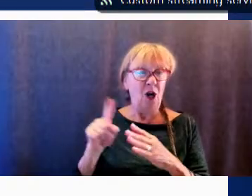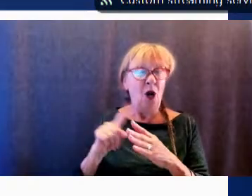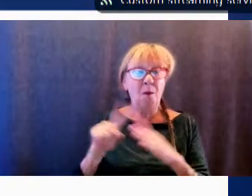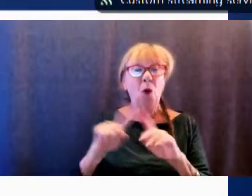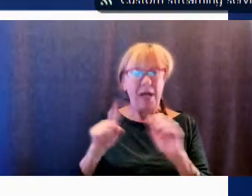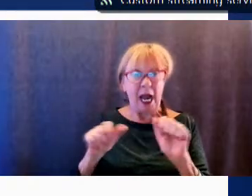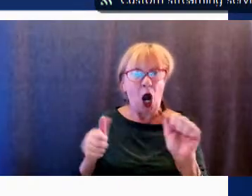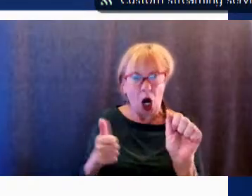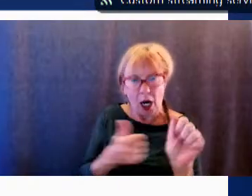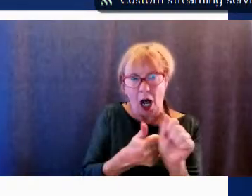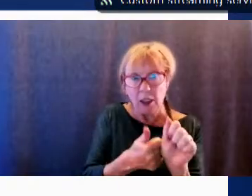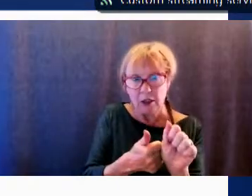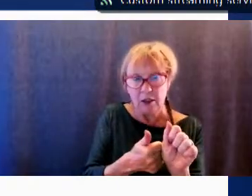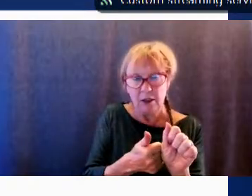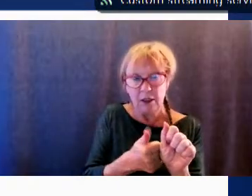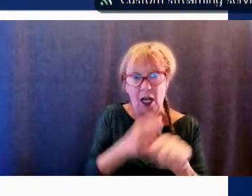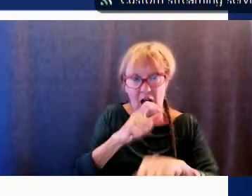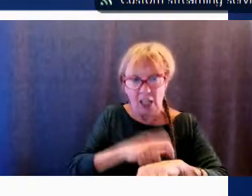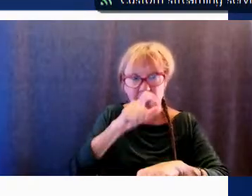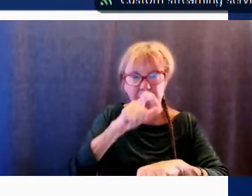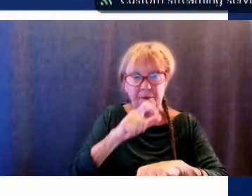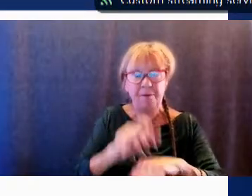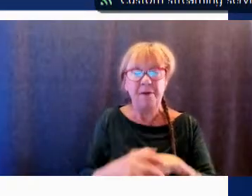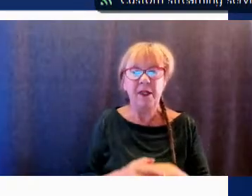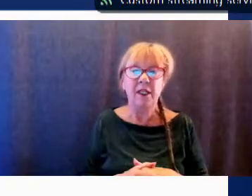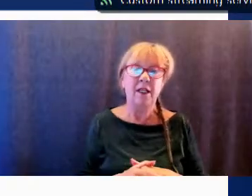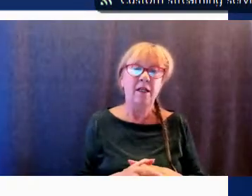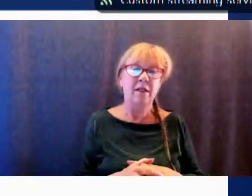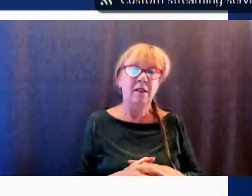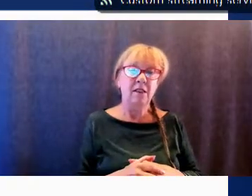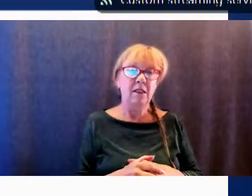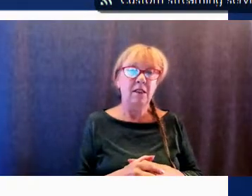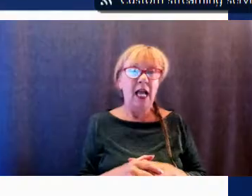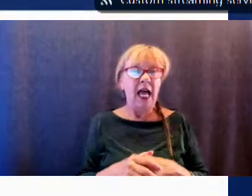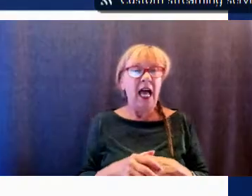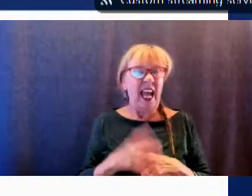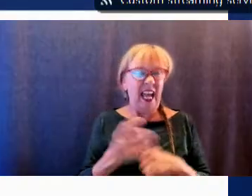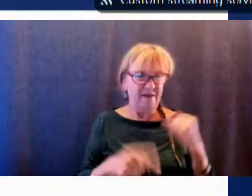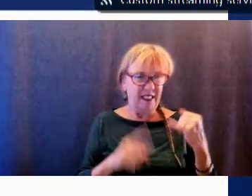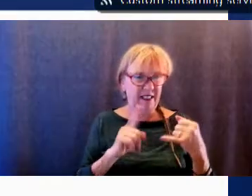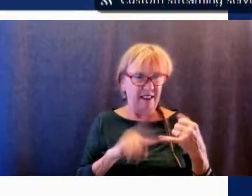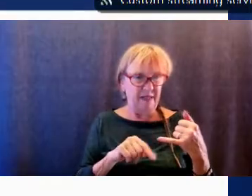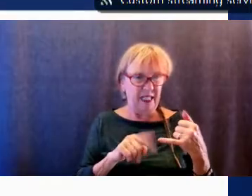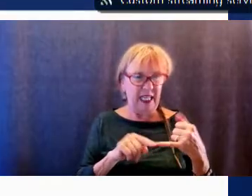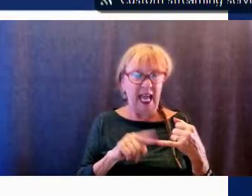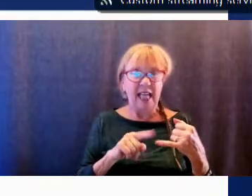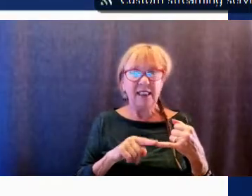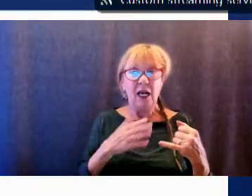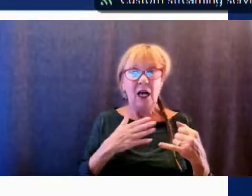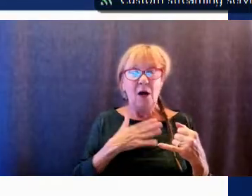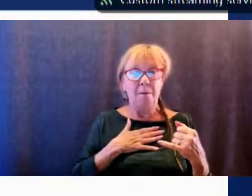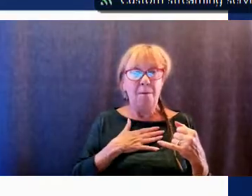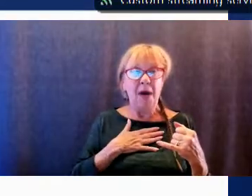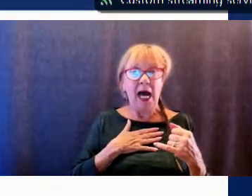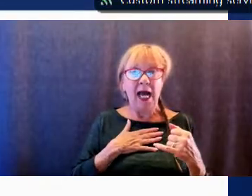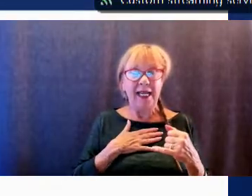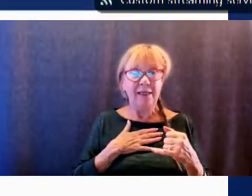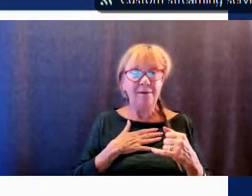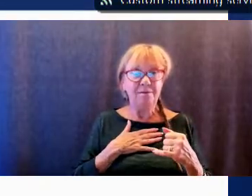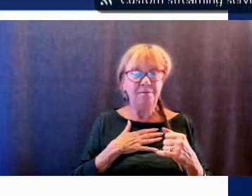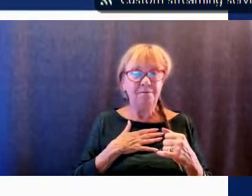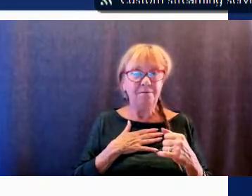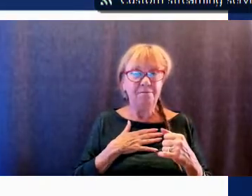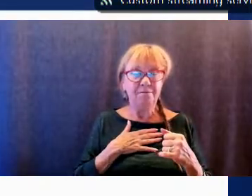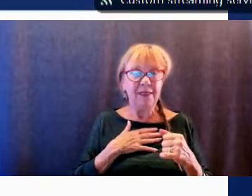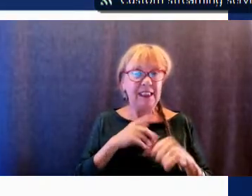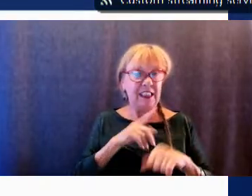track. And then I did want to just hit on one last thing. So my tour, personal tour, will